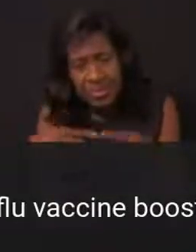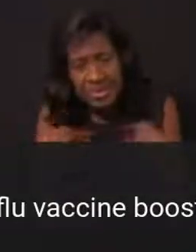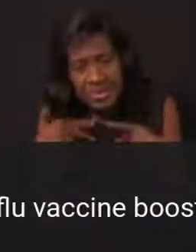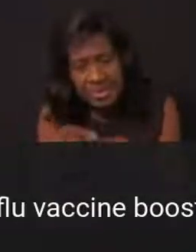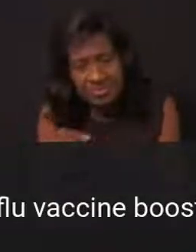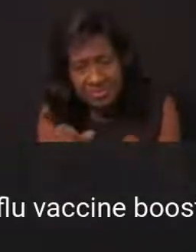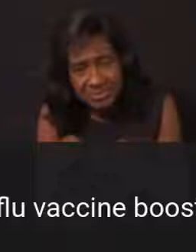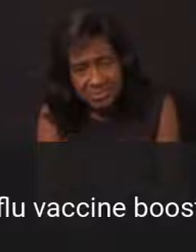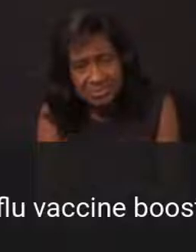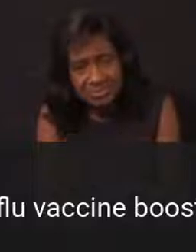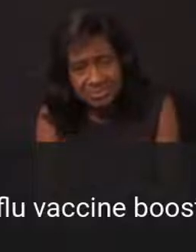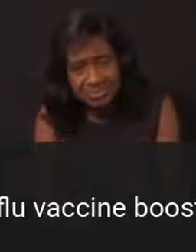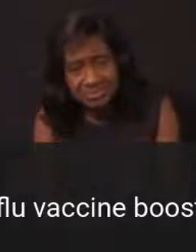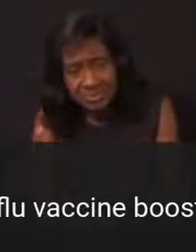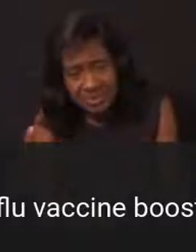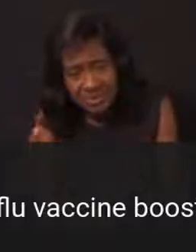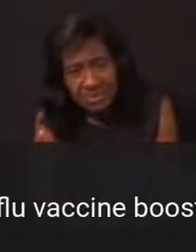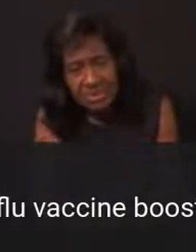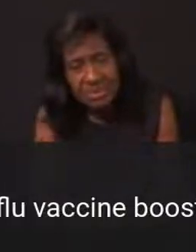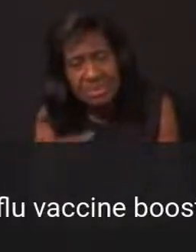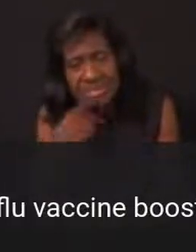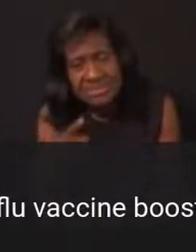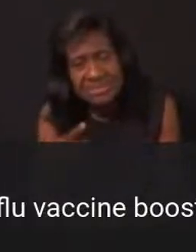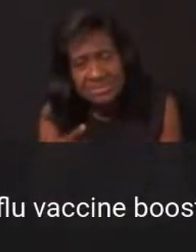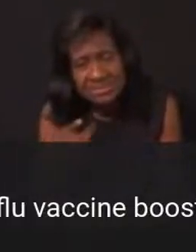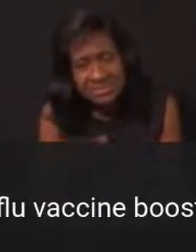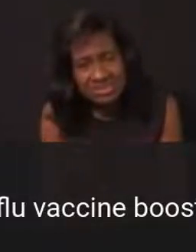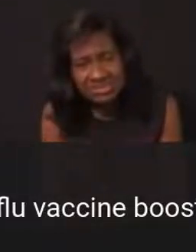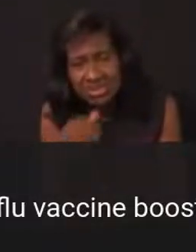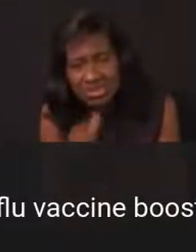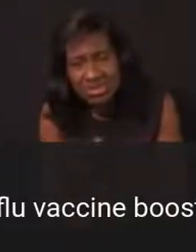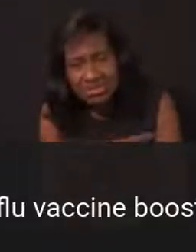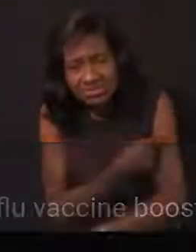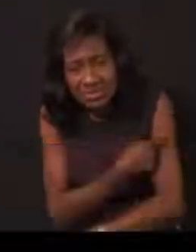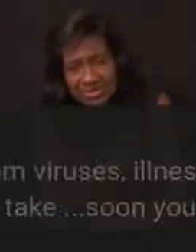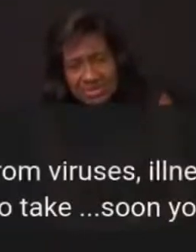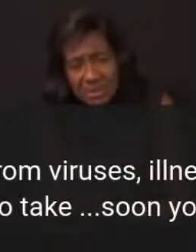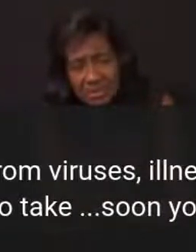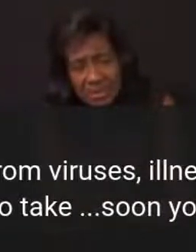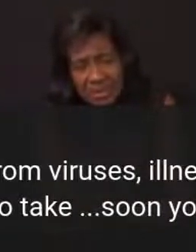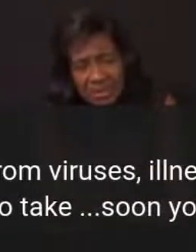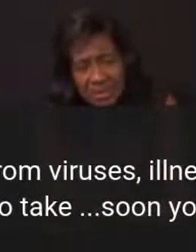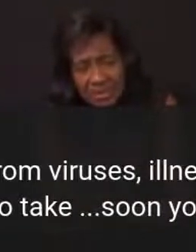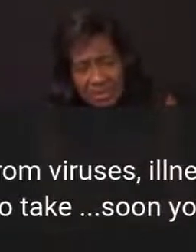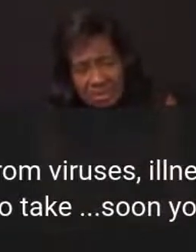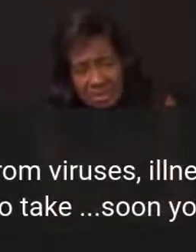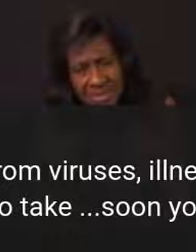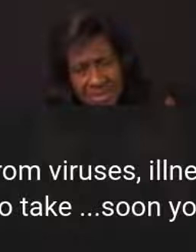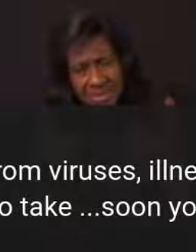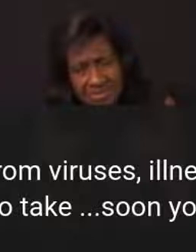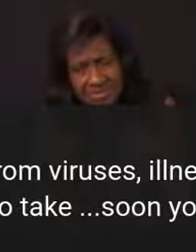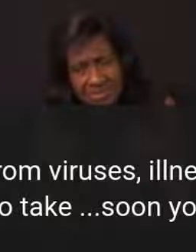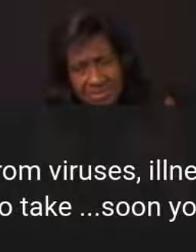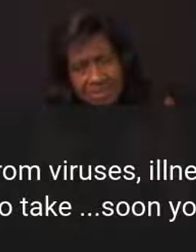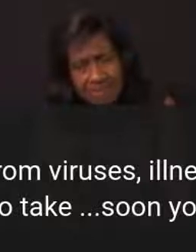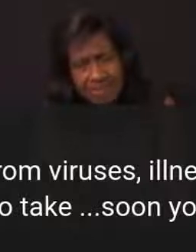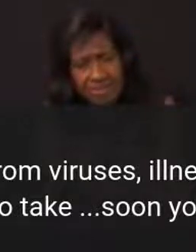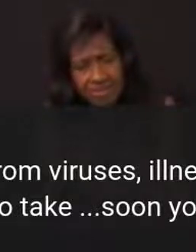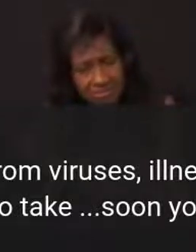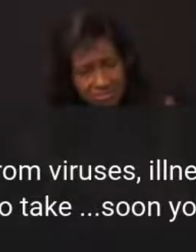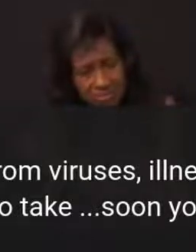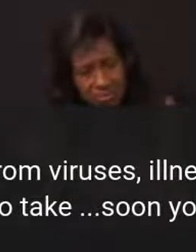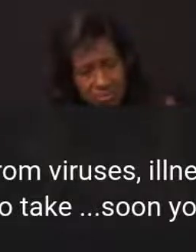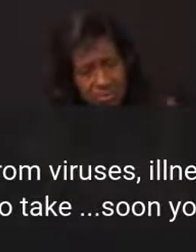actually the kid's not vaccinated, but they've had it already, so they have the antibodies? So is that going to be